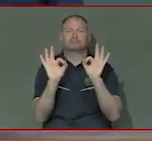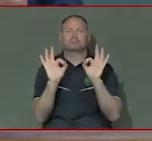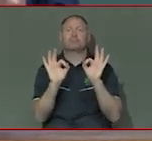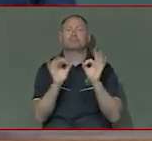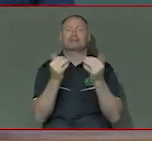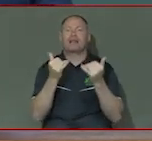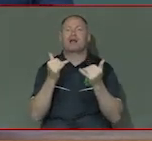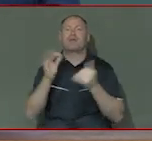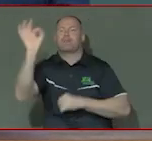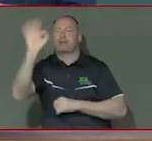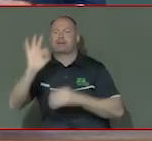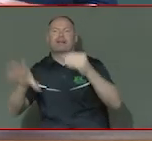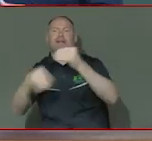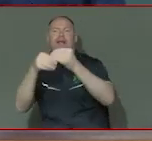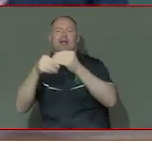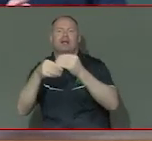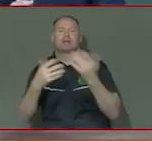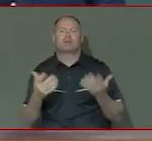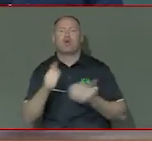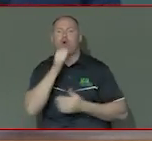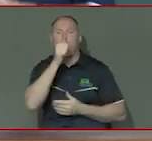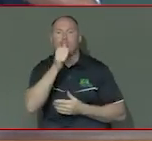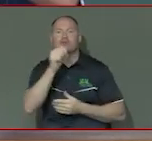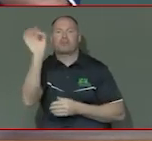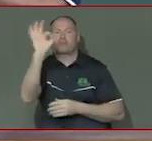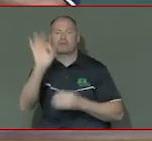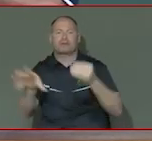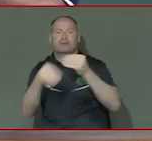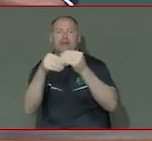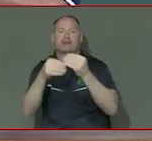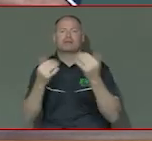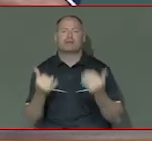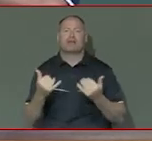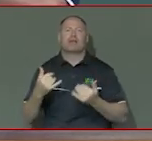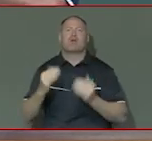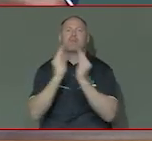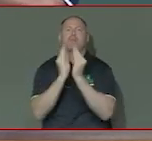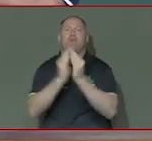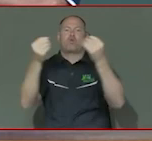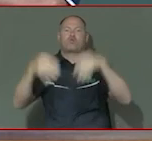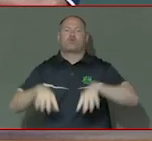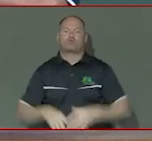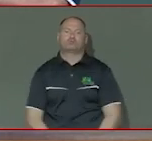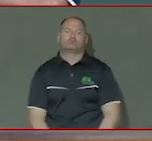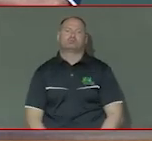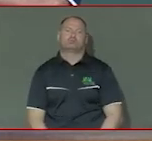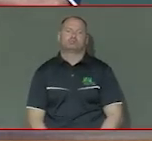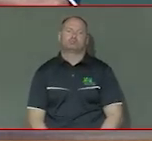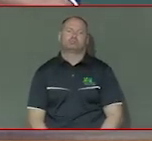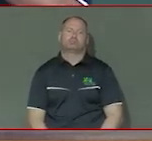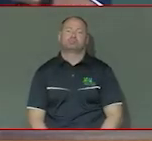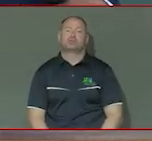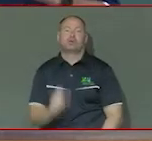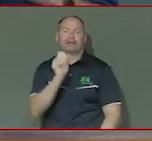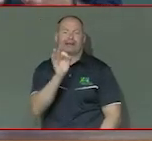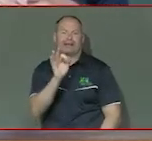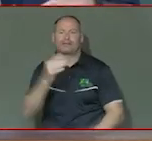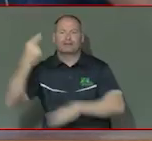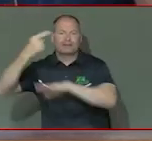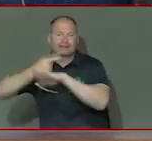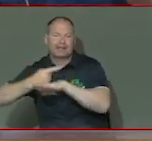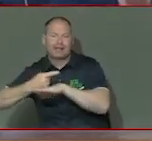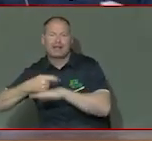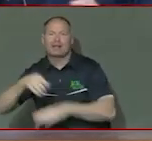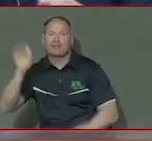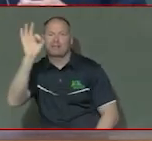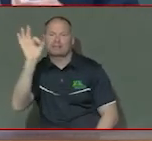wrote percentage in the answer column. And immediately they lose that mark. So if you are not sure, is